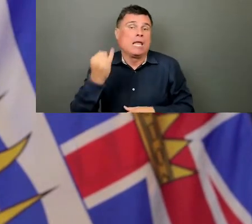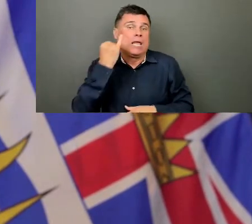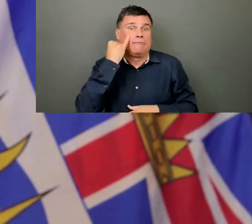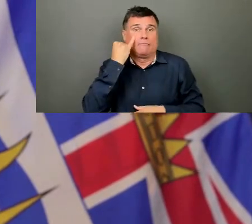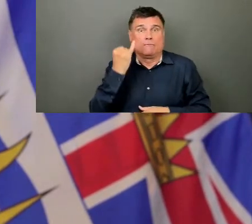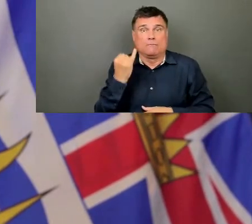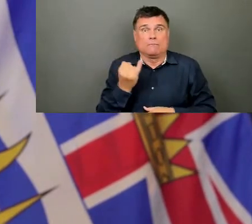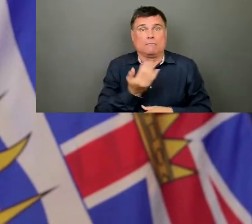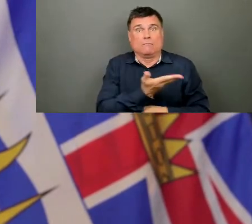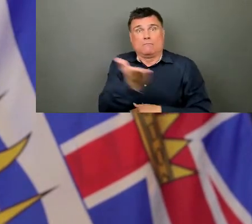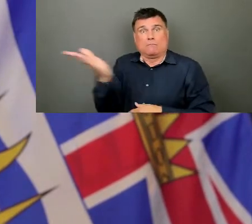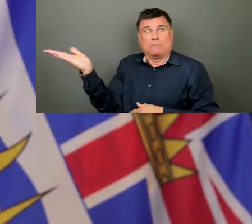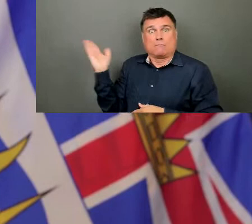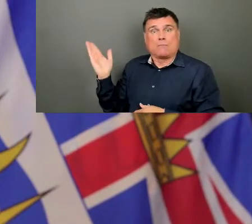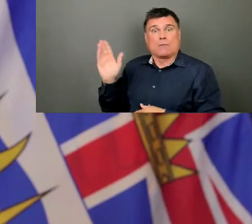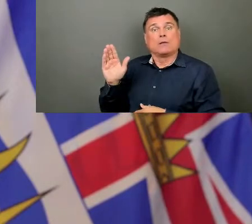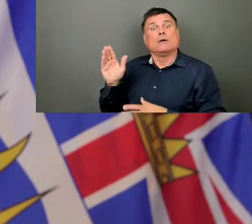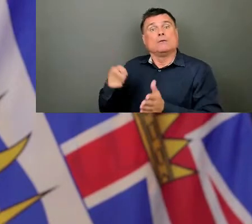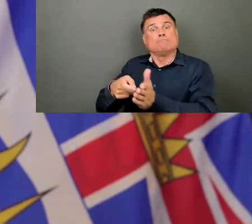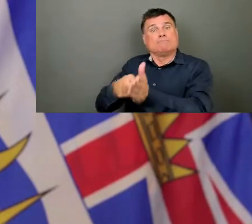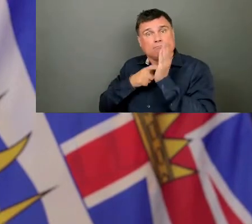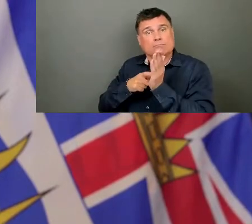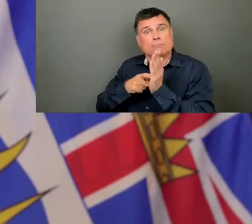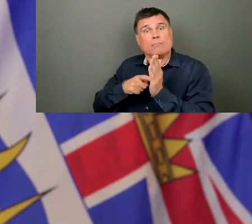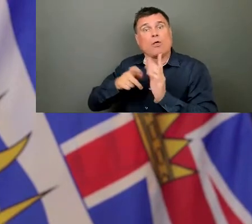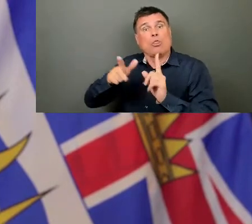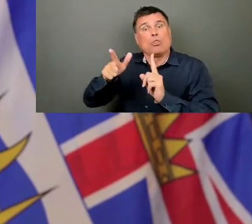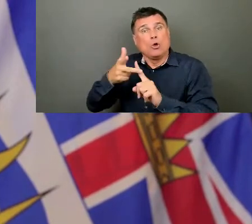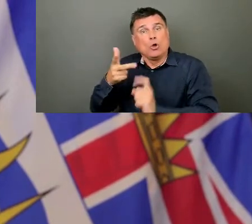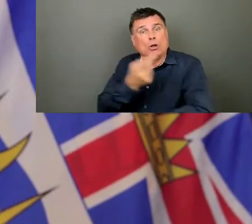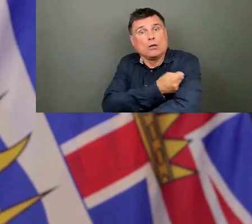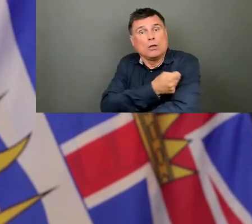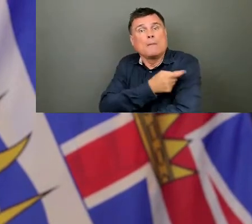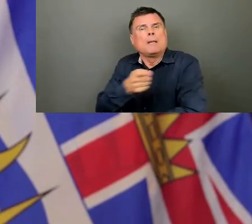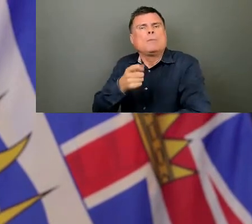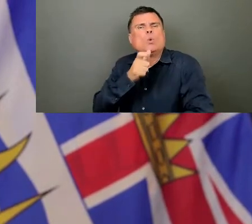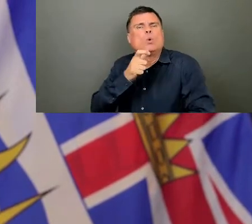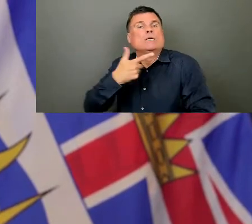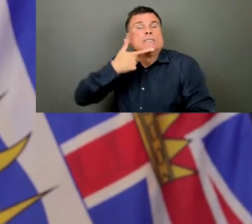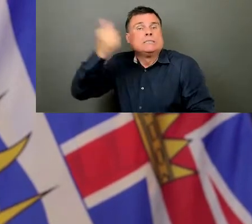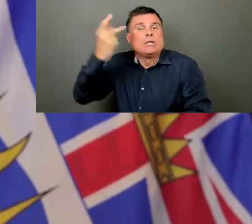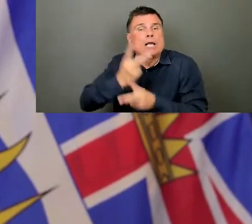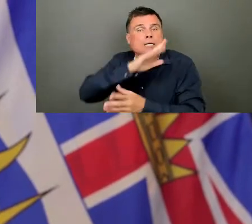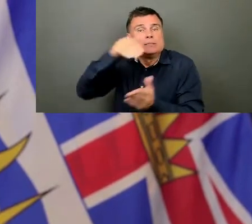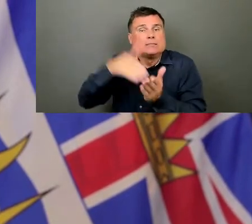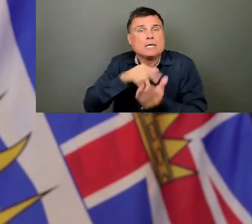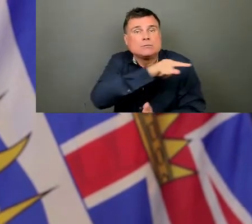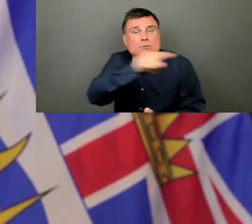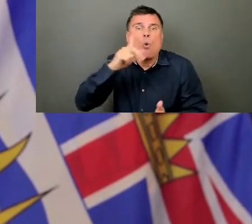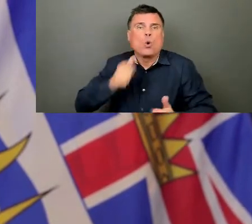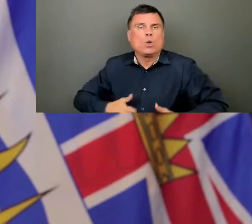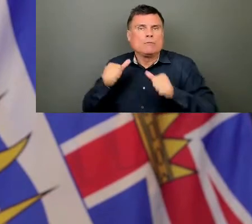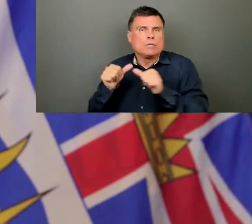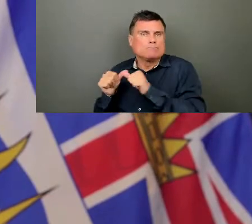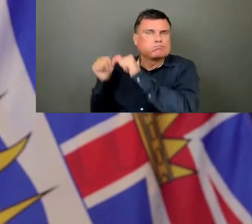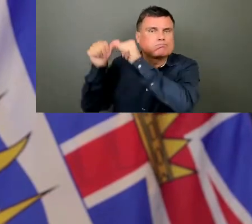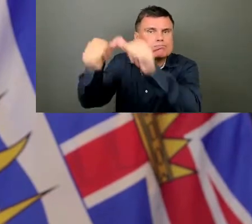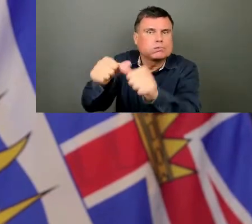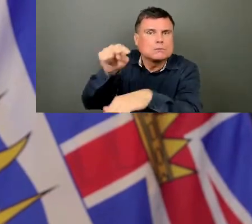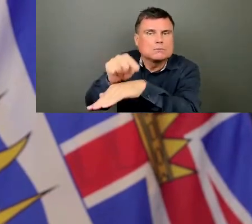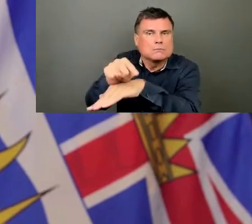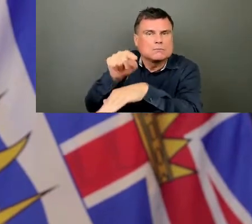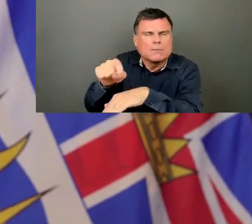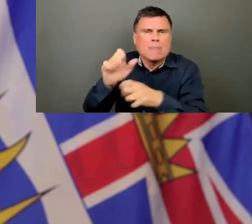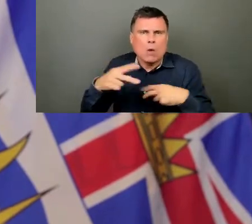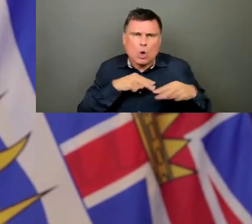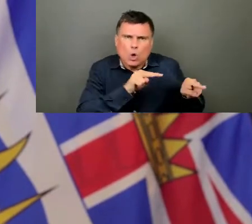we've been watching very carefully. The National Advisory Committee is looking at it. Our Immunization Committee is looking at it. So far, we are not seeing